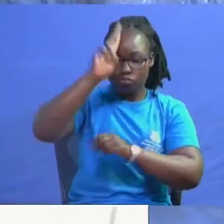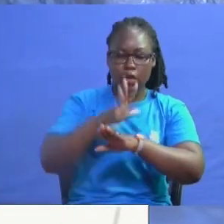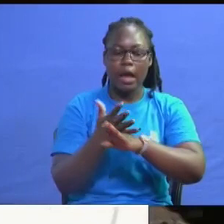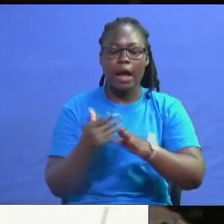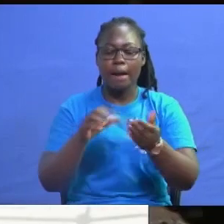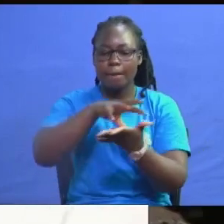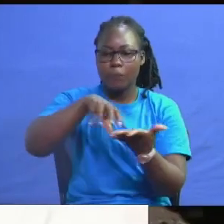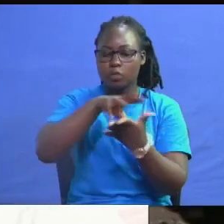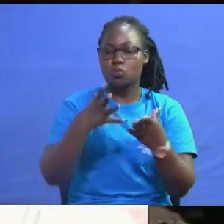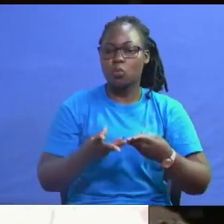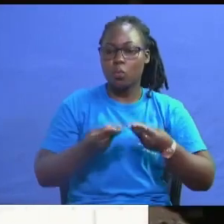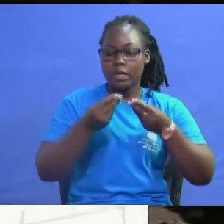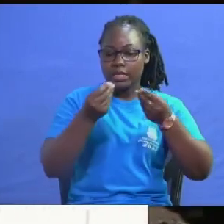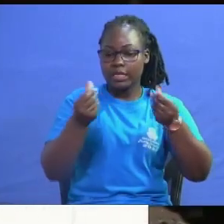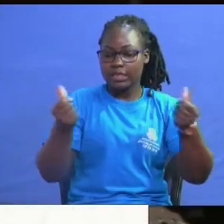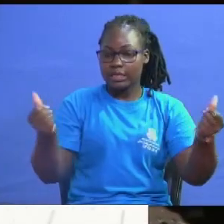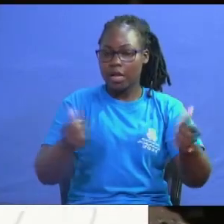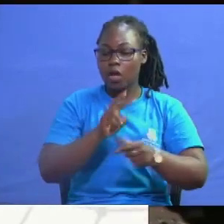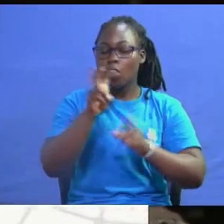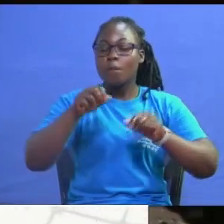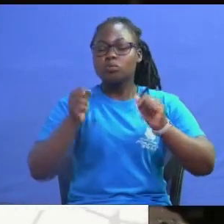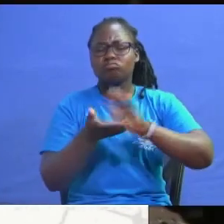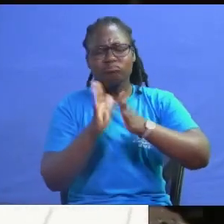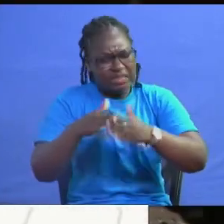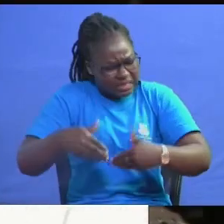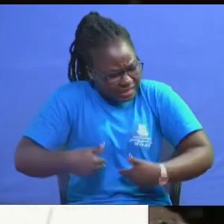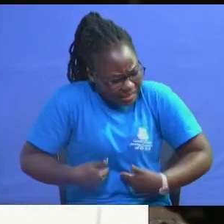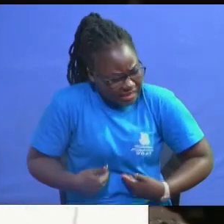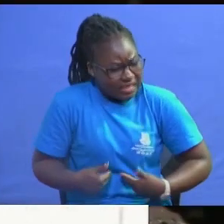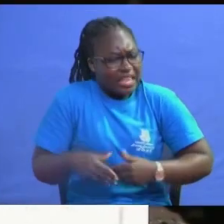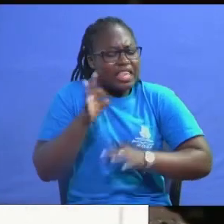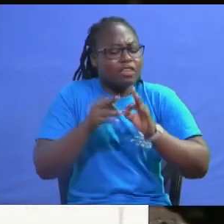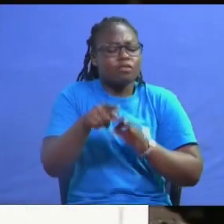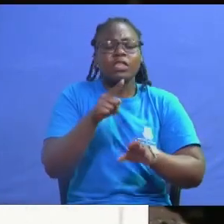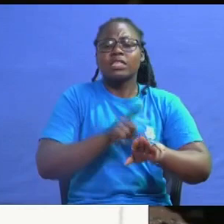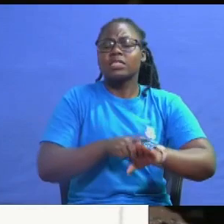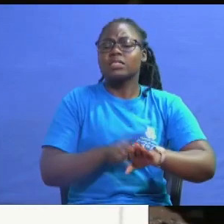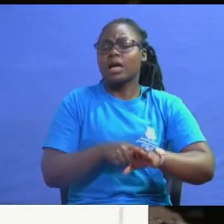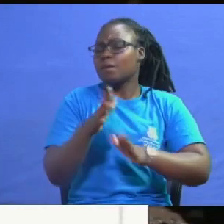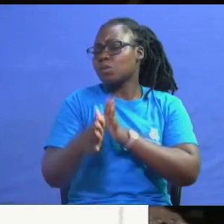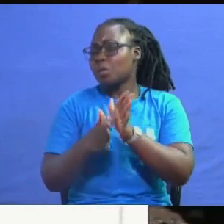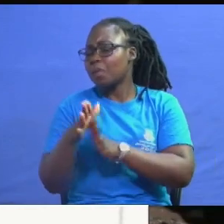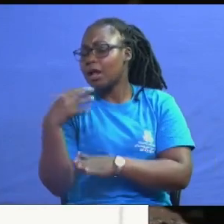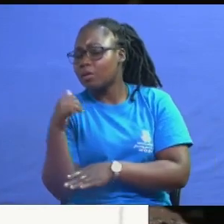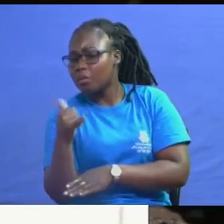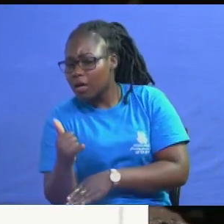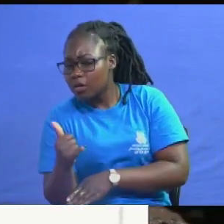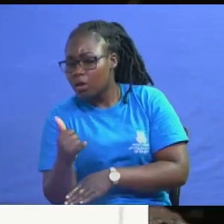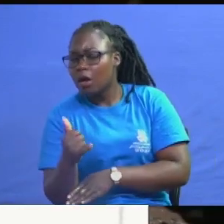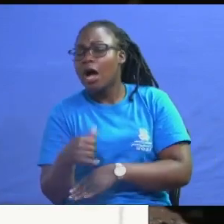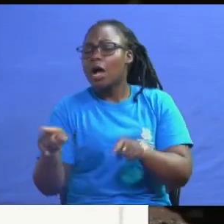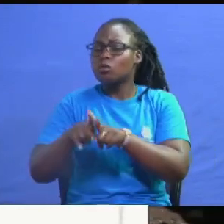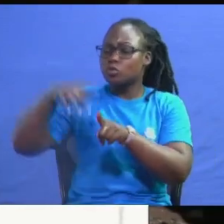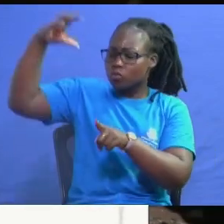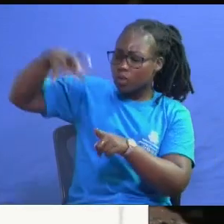sand. Tunaona tutapata njaa sana. Kama wakati huu hatujapanda na mvua inaendelea